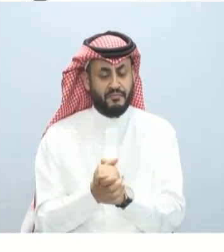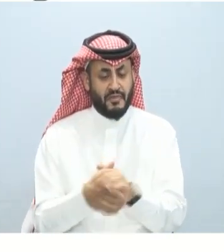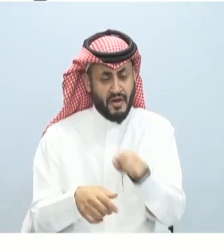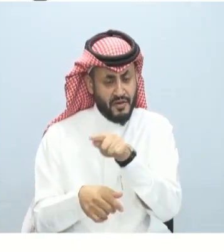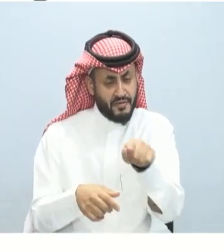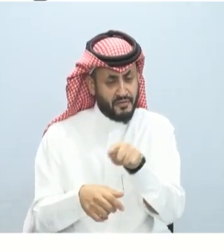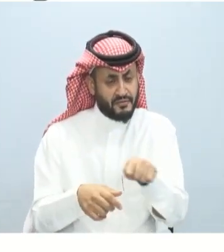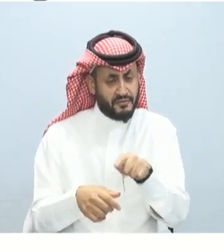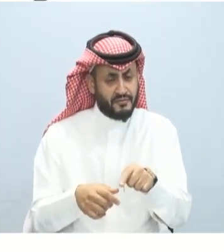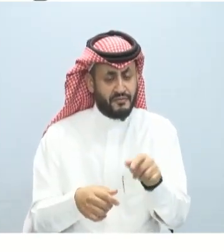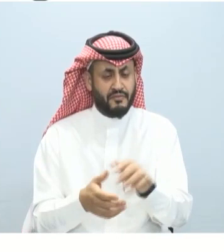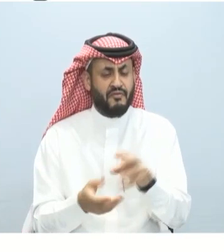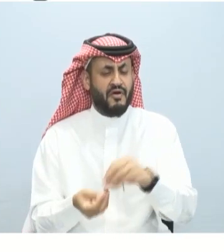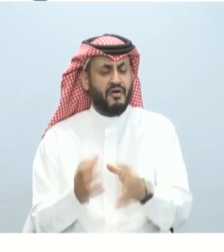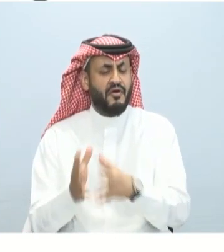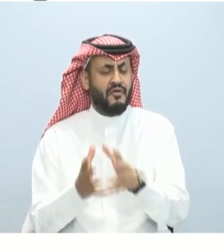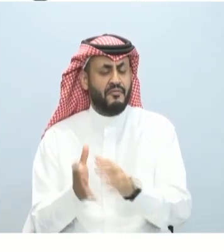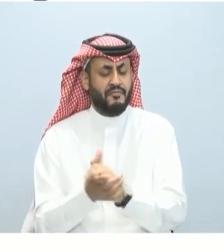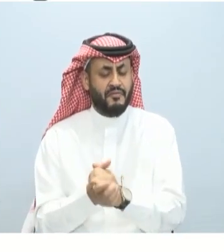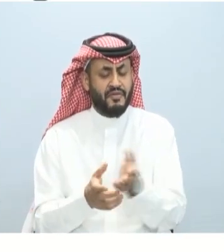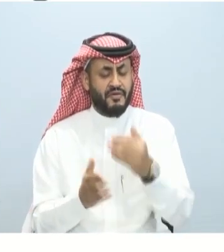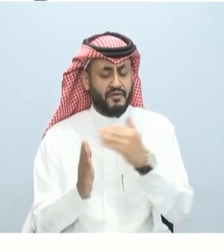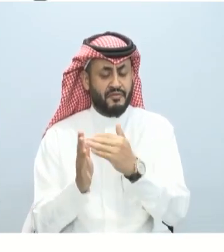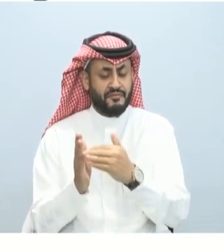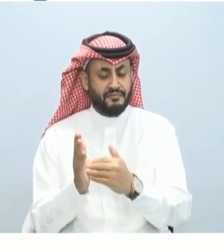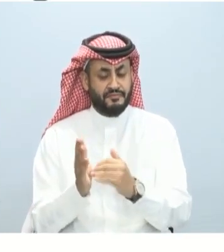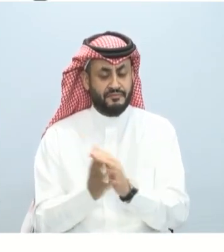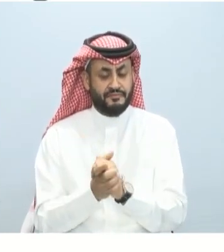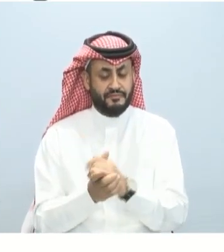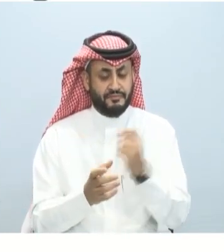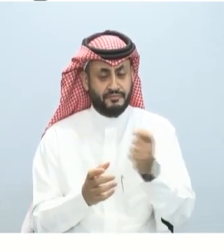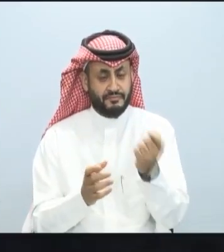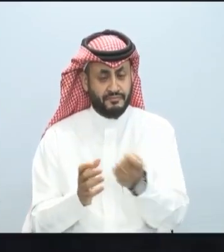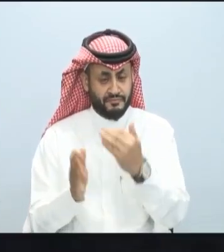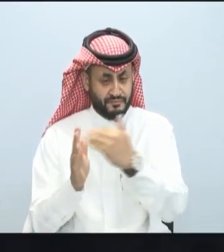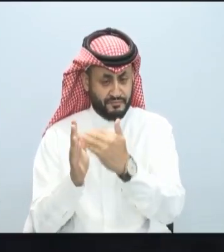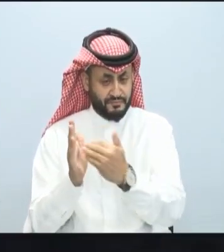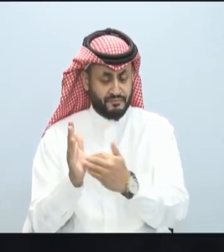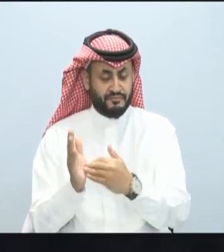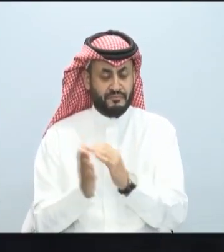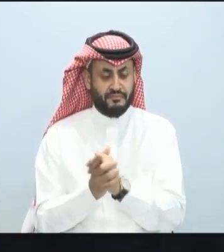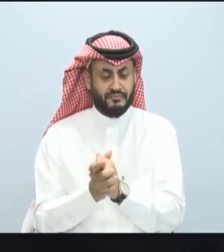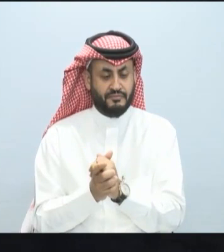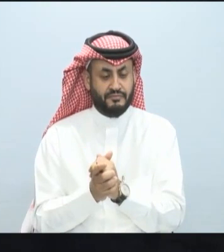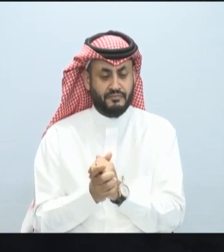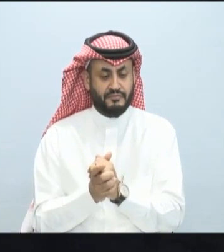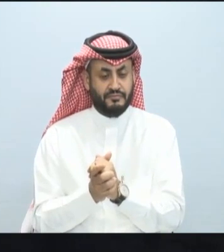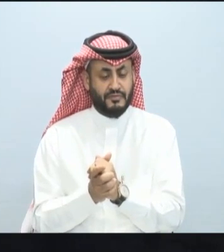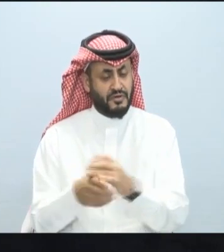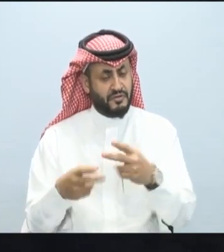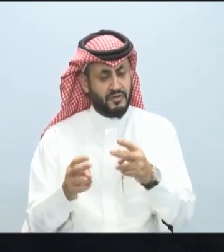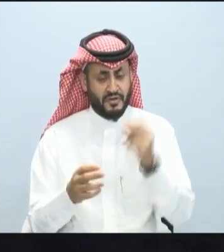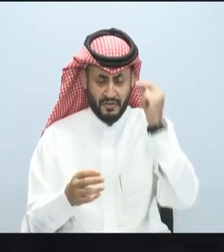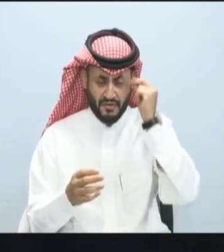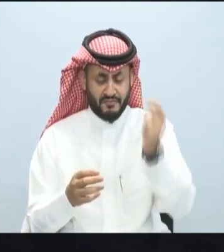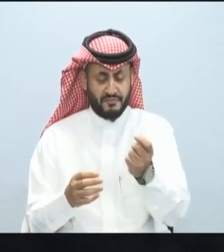We highlighted the characteristics and we organized now writing steps that are going to be very useful for you when